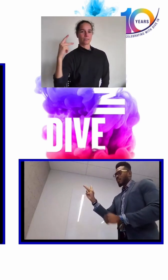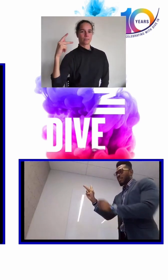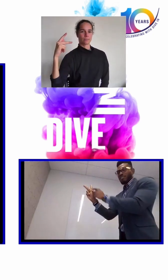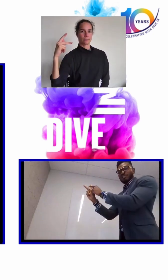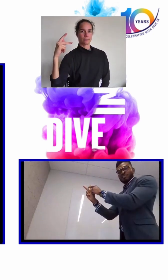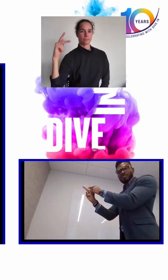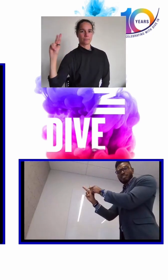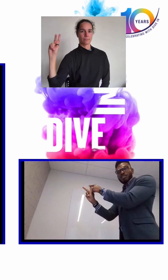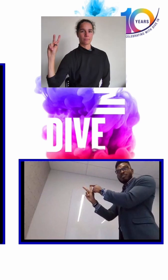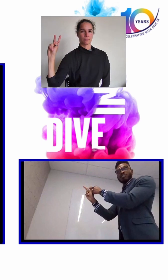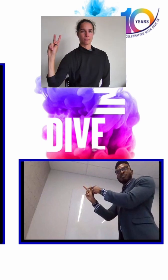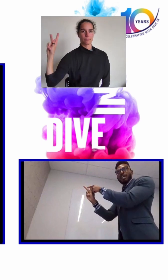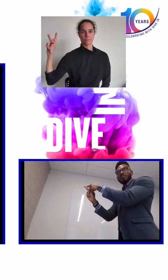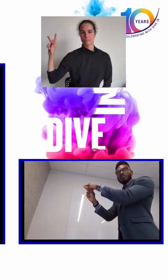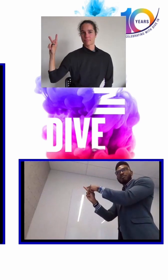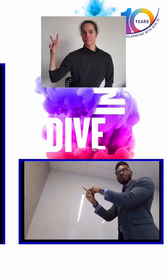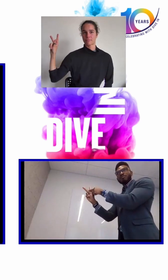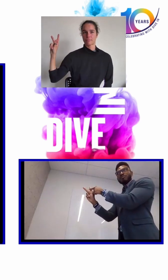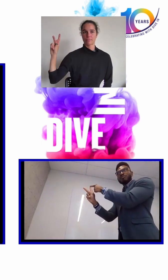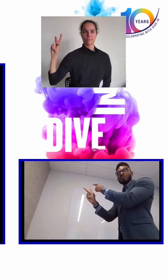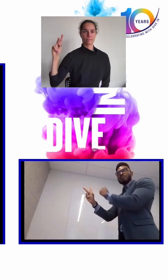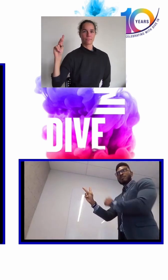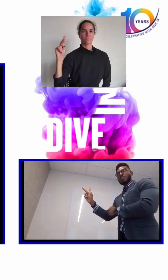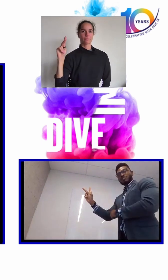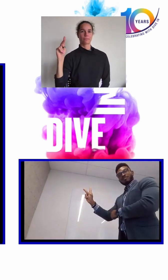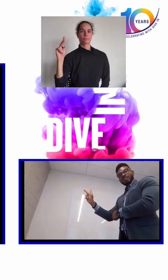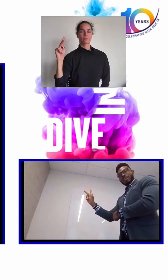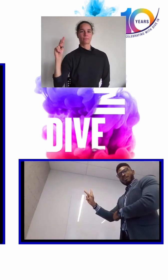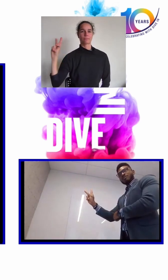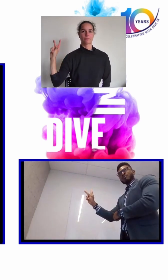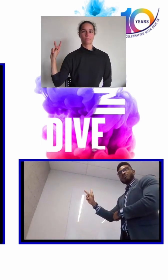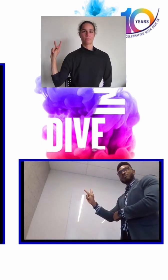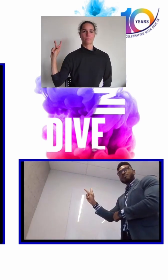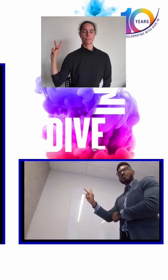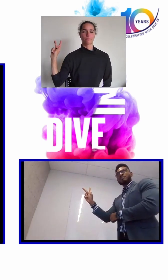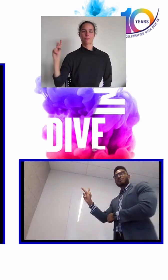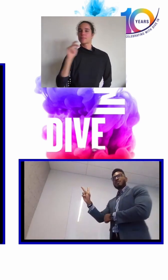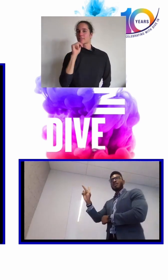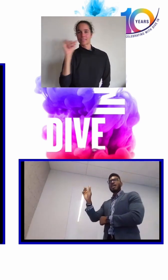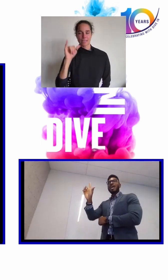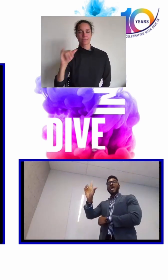see, it's not the same. This is K.